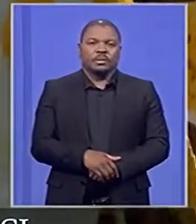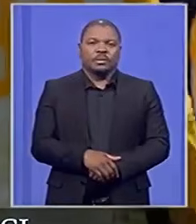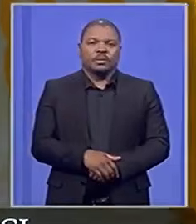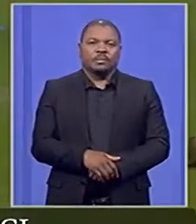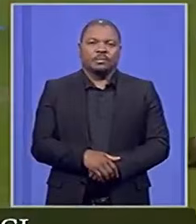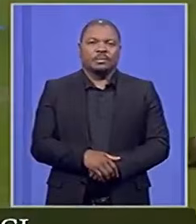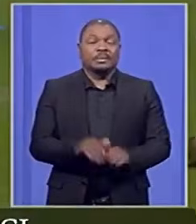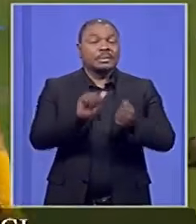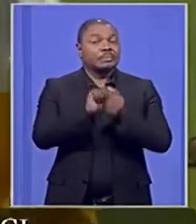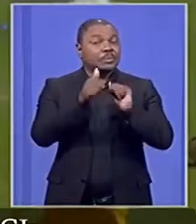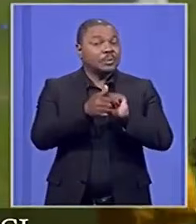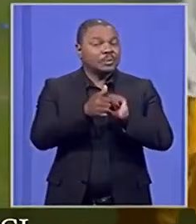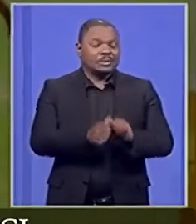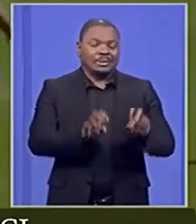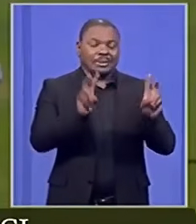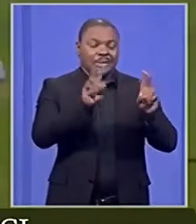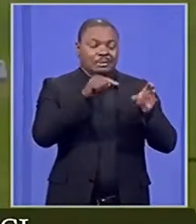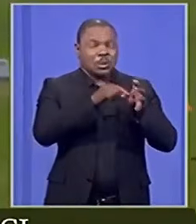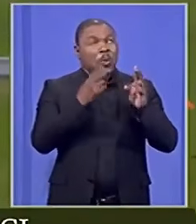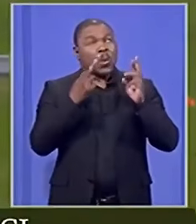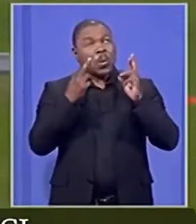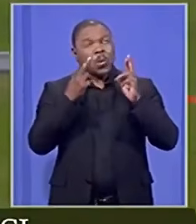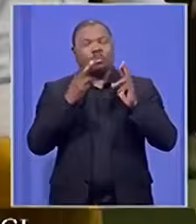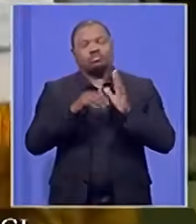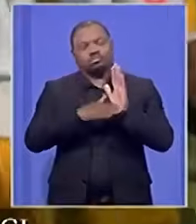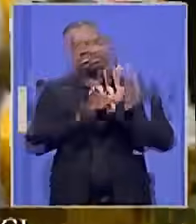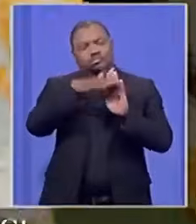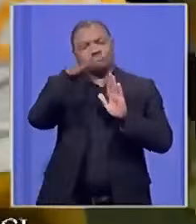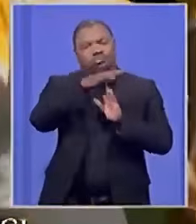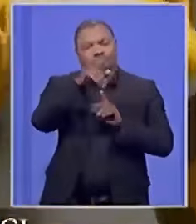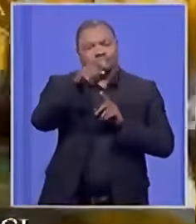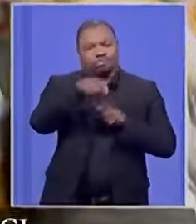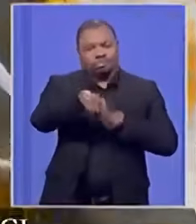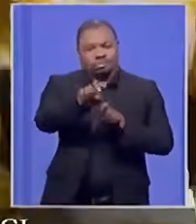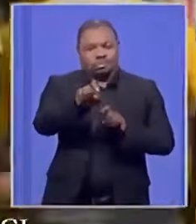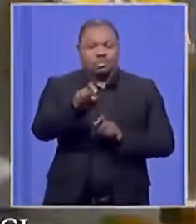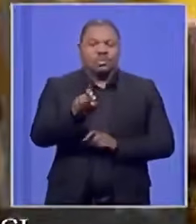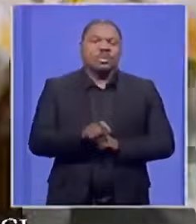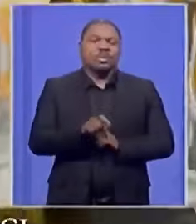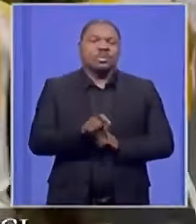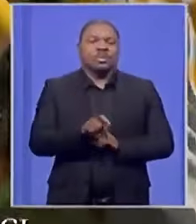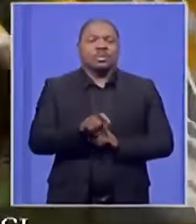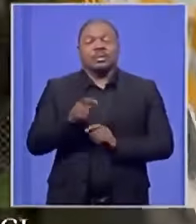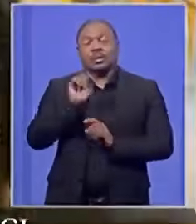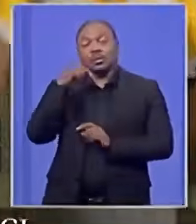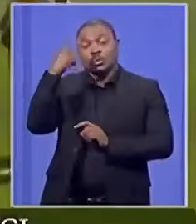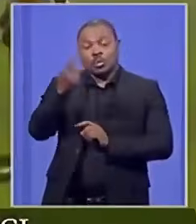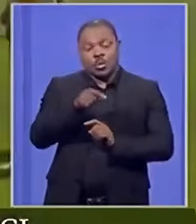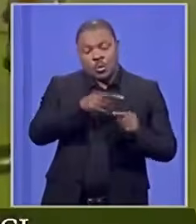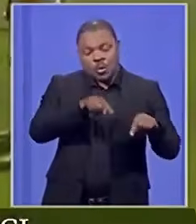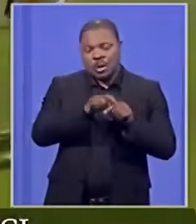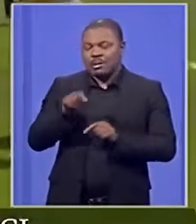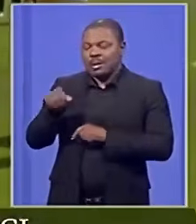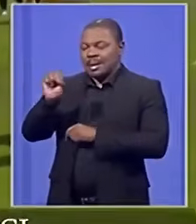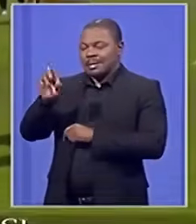Wa tsa dipapadi, Chiefs e ikemiseditse ho nyoloela boemong ba pele league tla be e thulela le Sekhukhune United hosane.